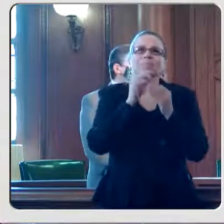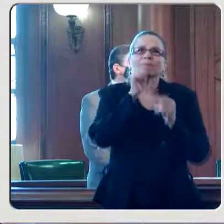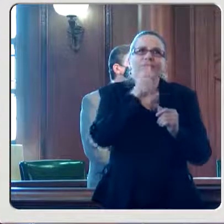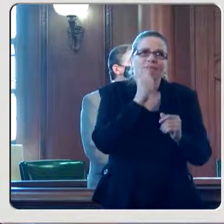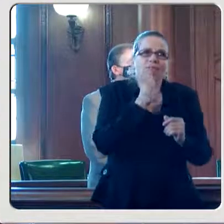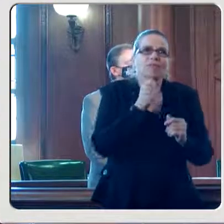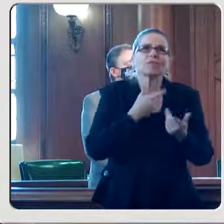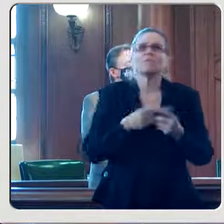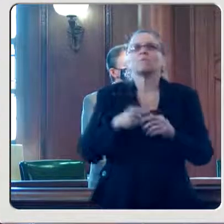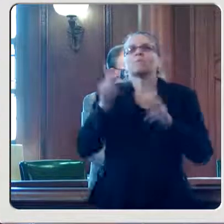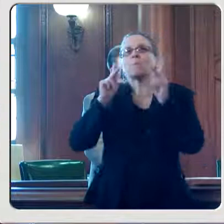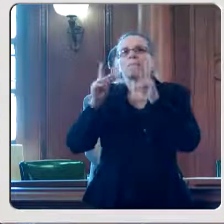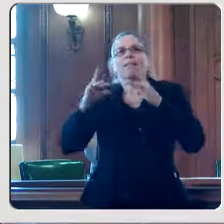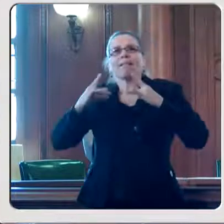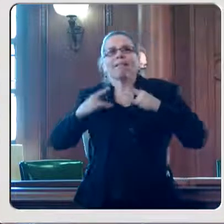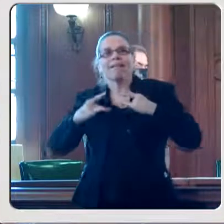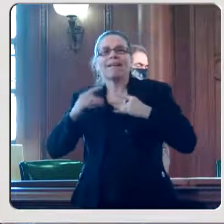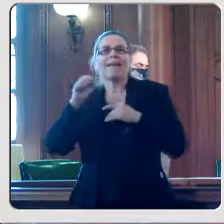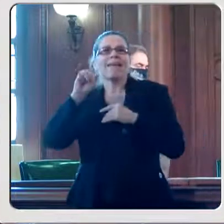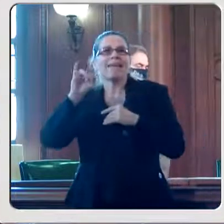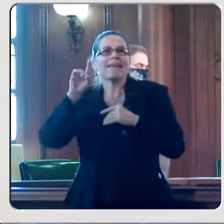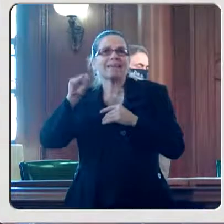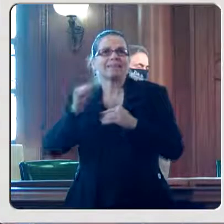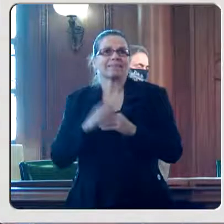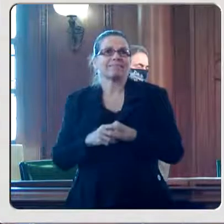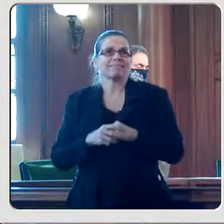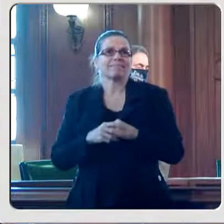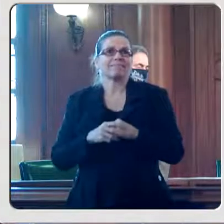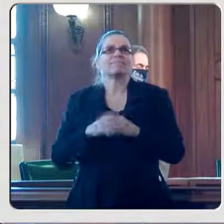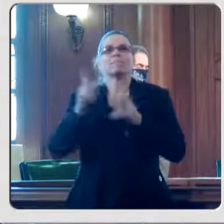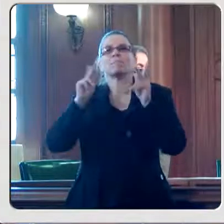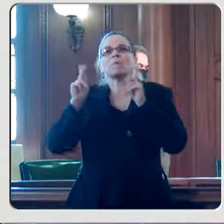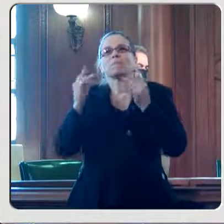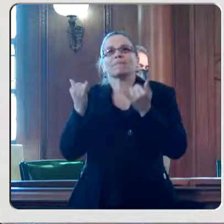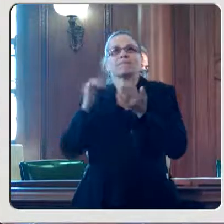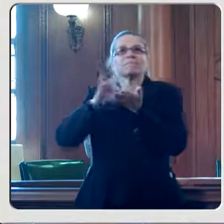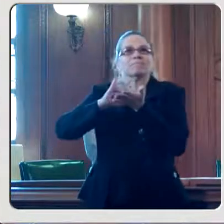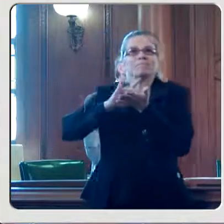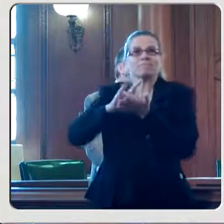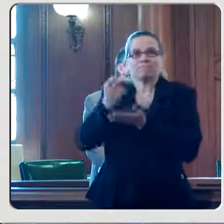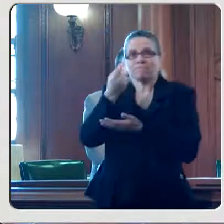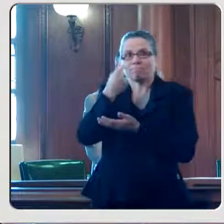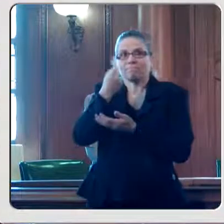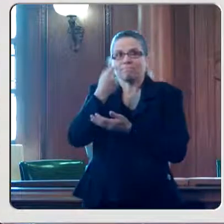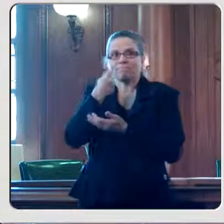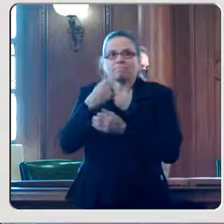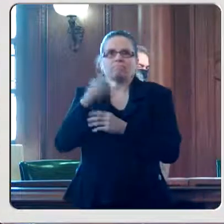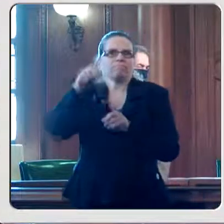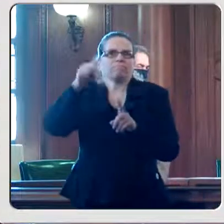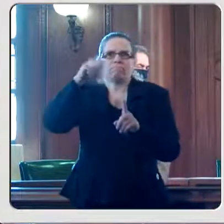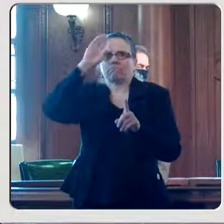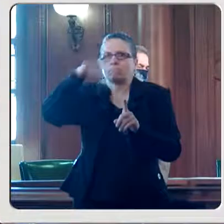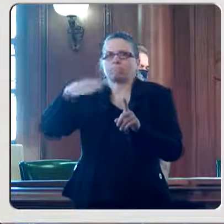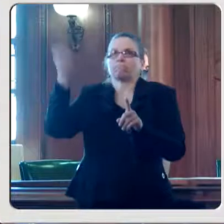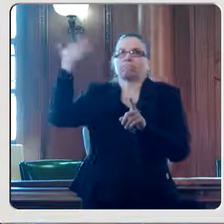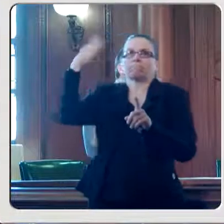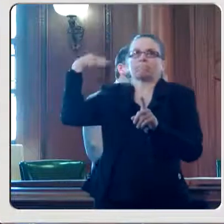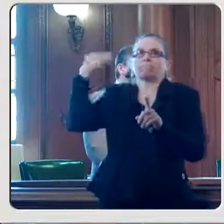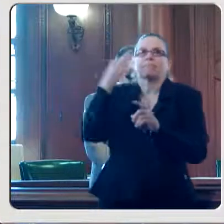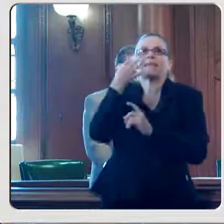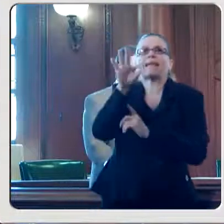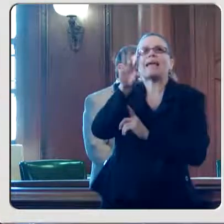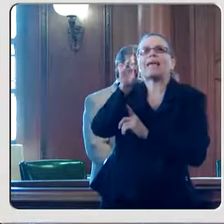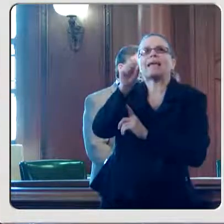sick on medication. It is not the fatal disease that we dealt with in the 80s and 90s. People